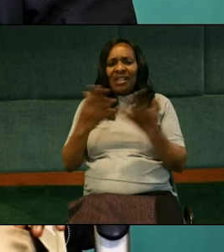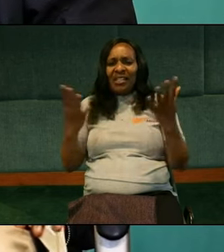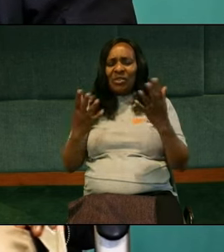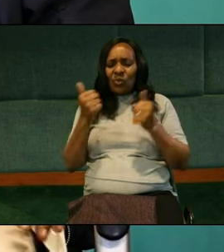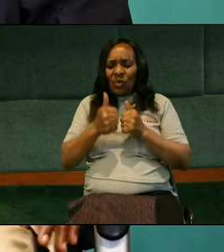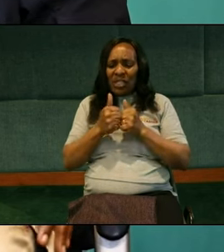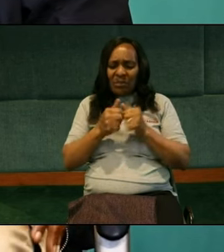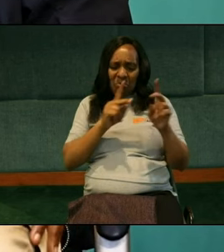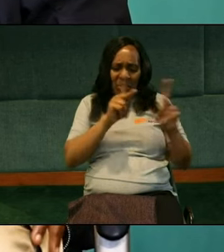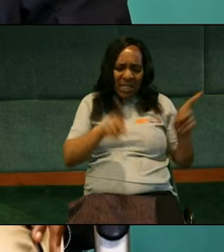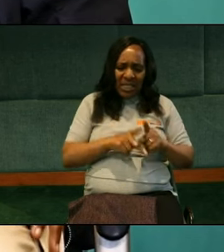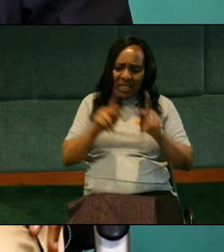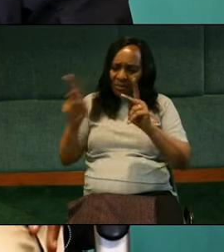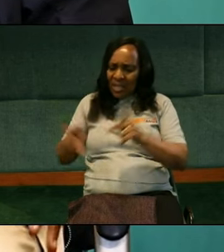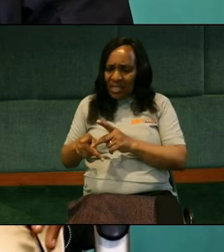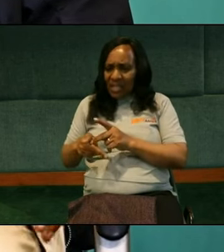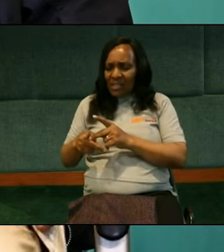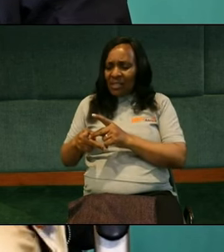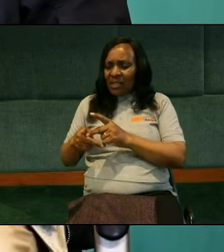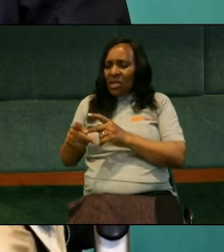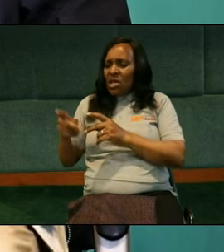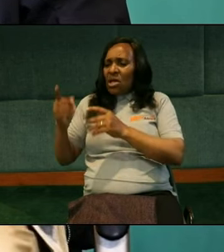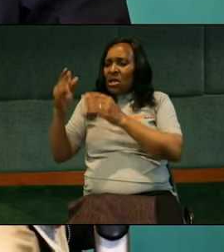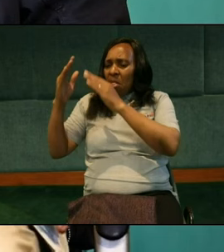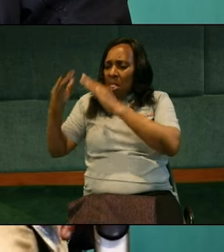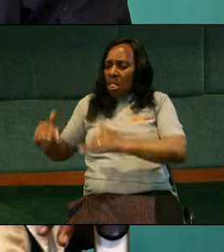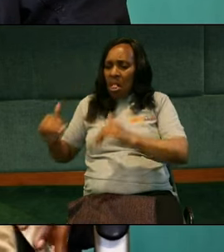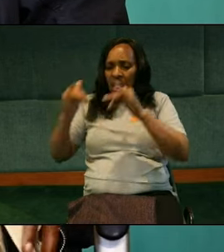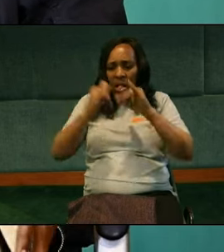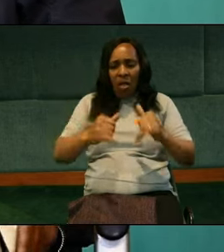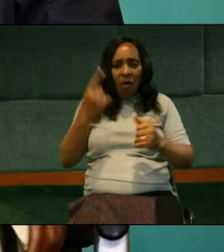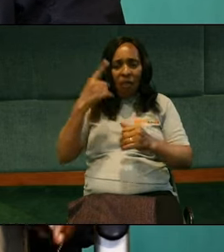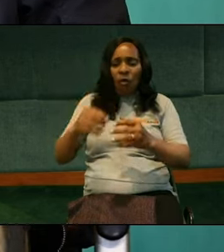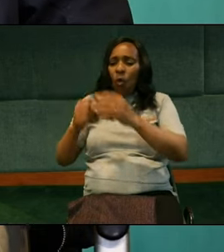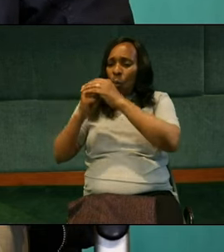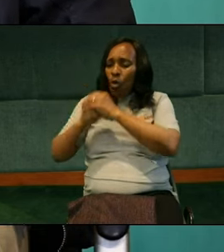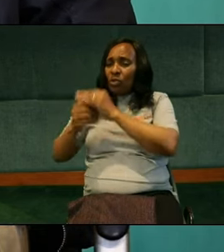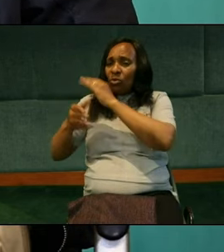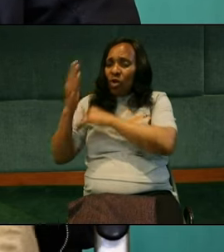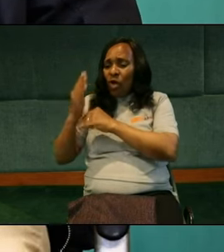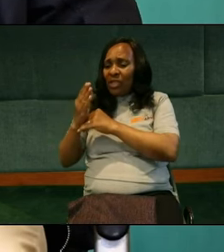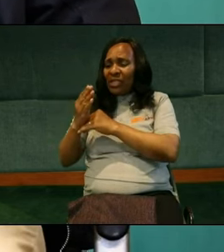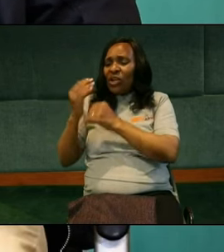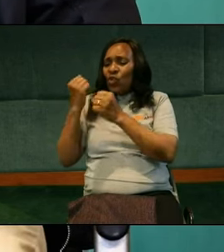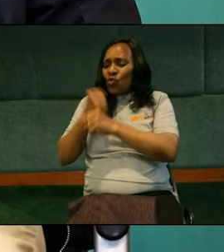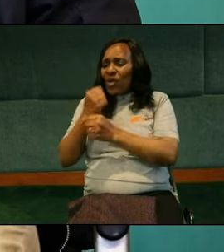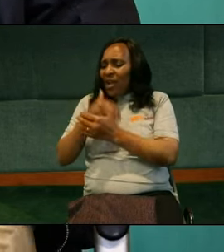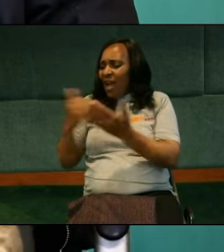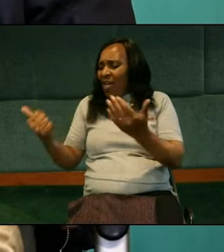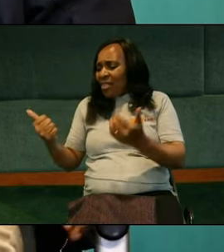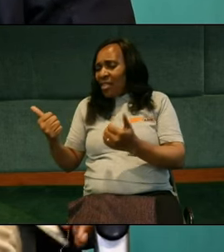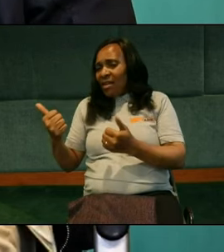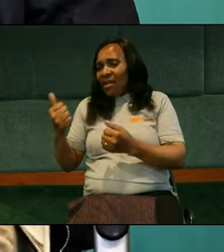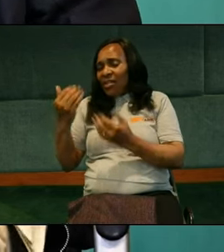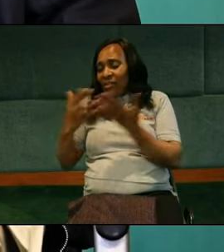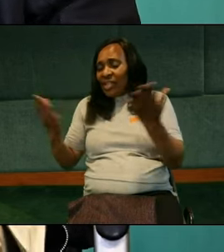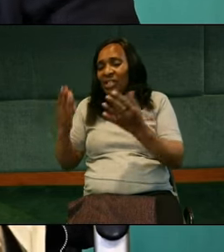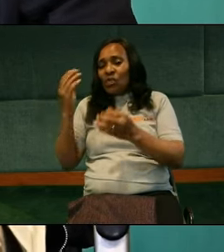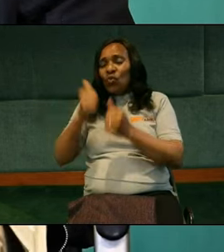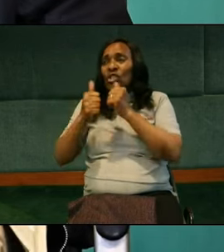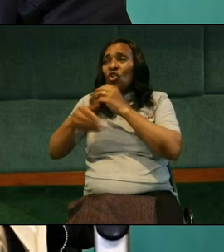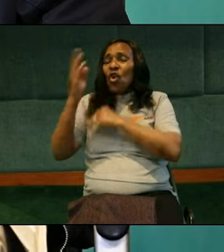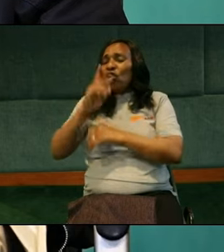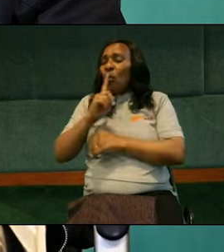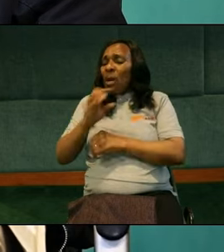up to worship other gods as a result of doing the things that God had commanded them not to do.